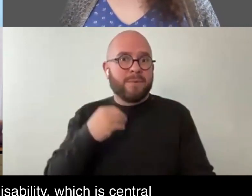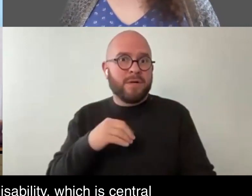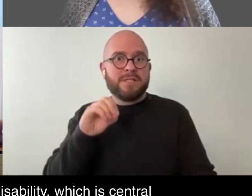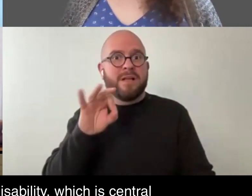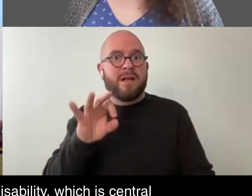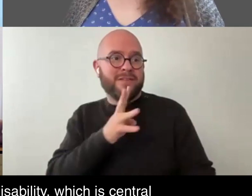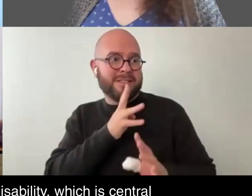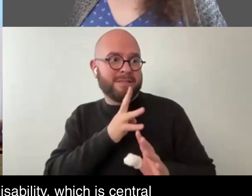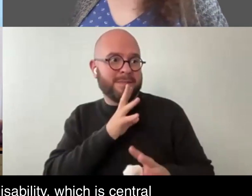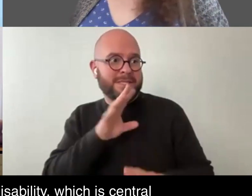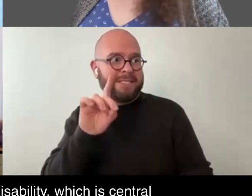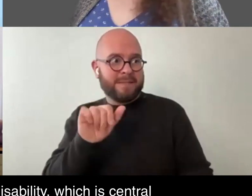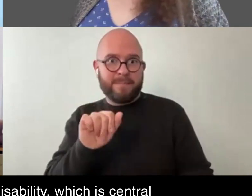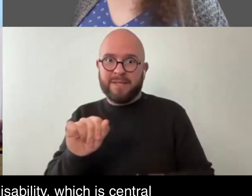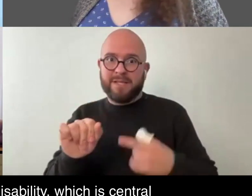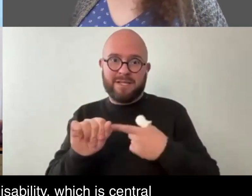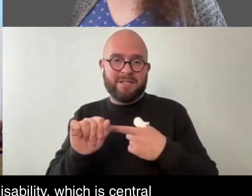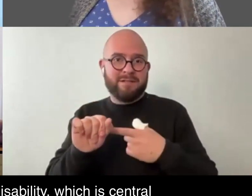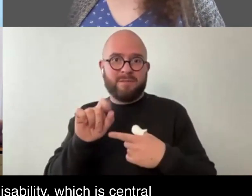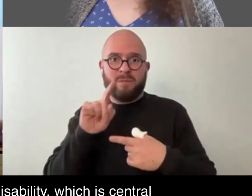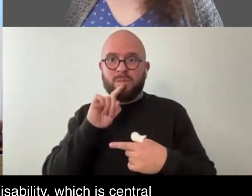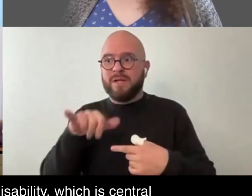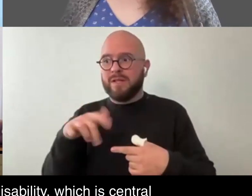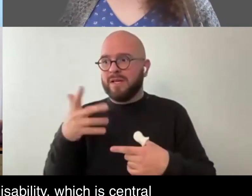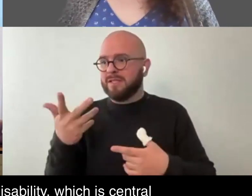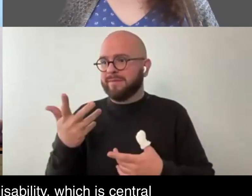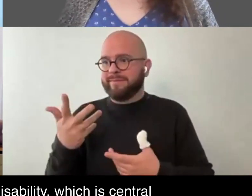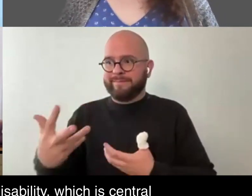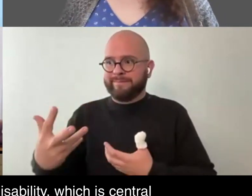to Moses's first